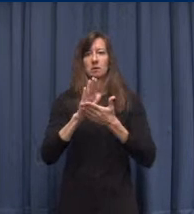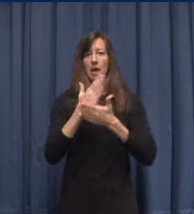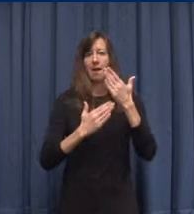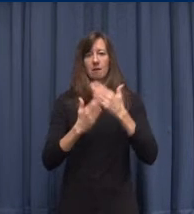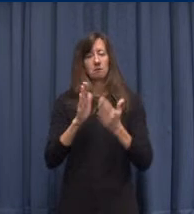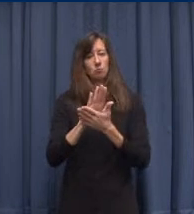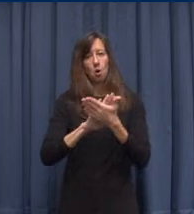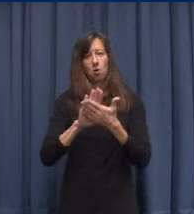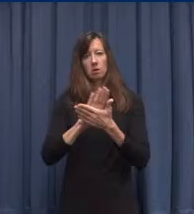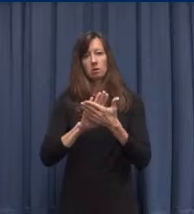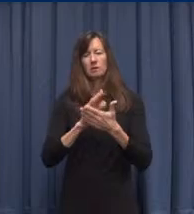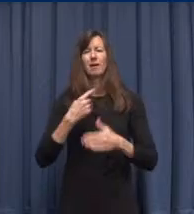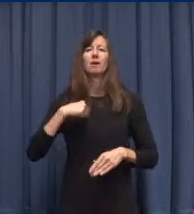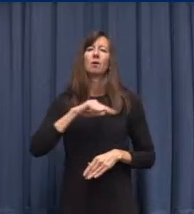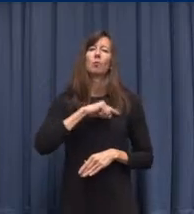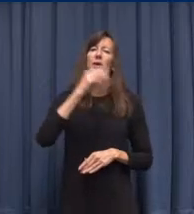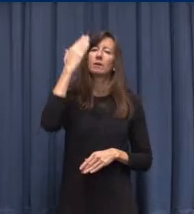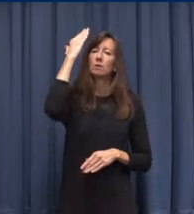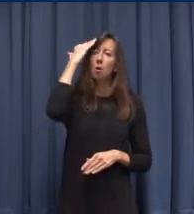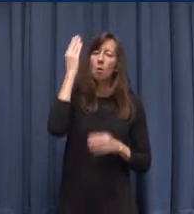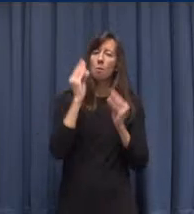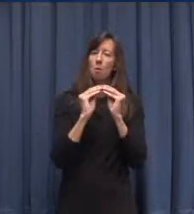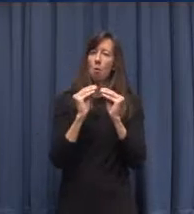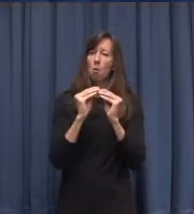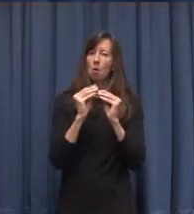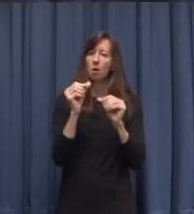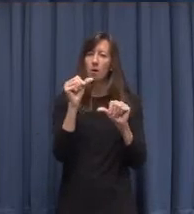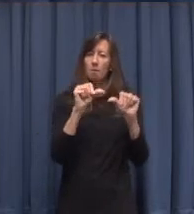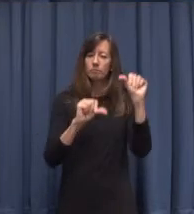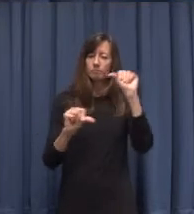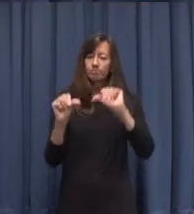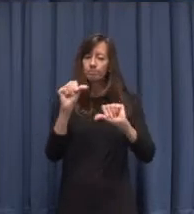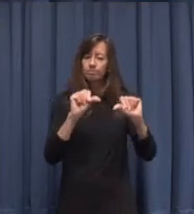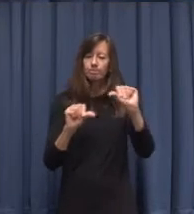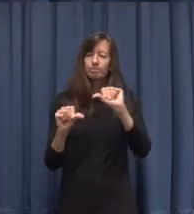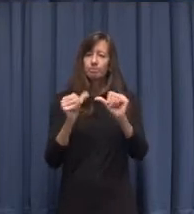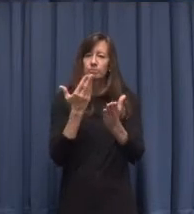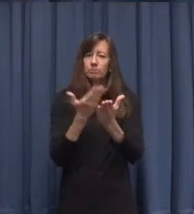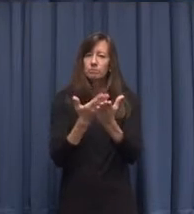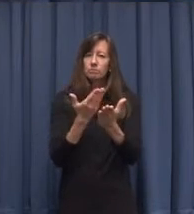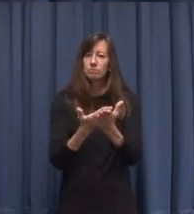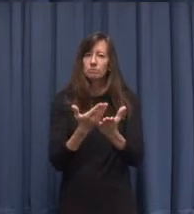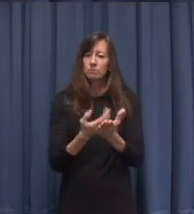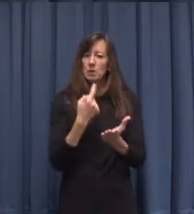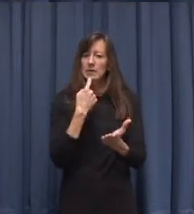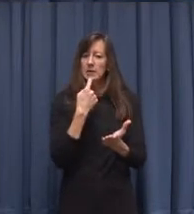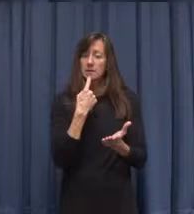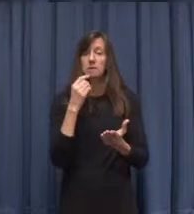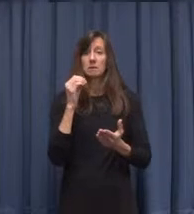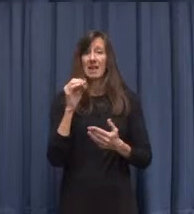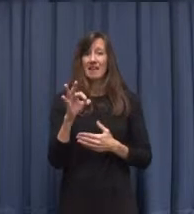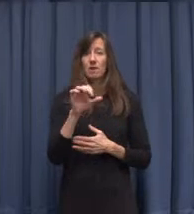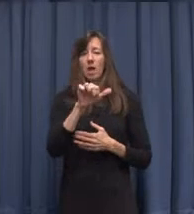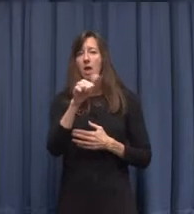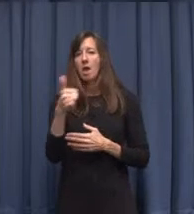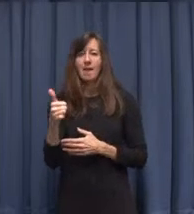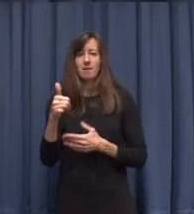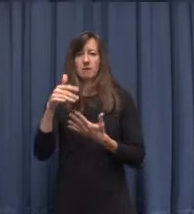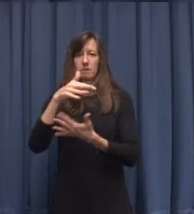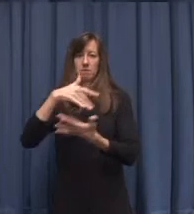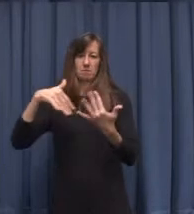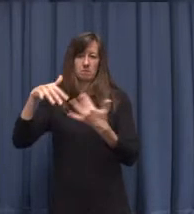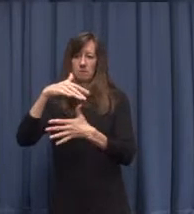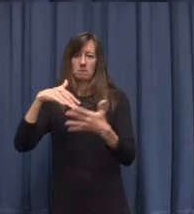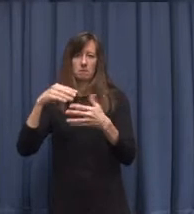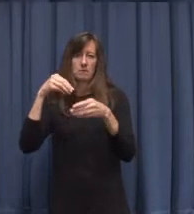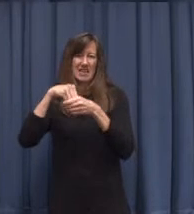science of how this is spread, and we know that in particular, indoor gatherings of any size